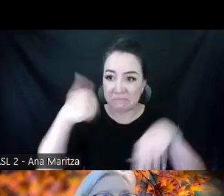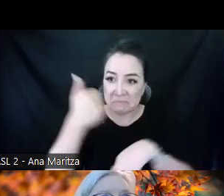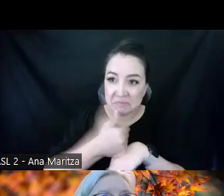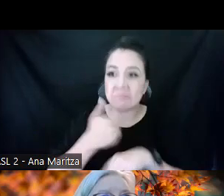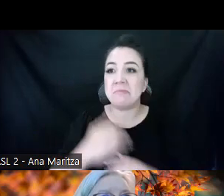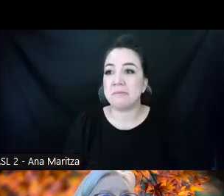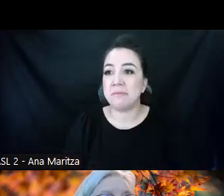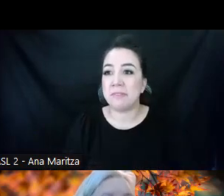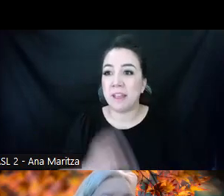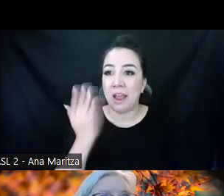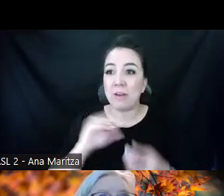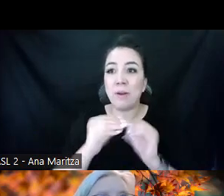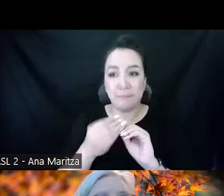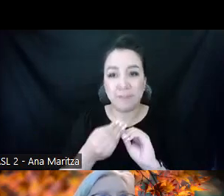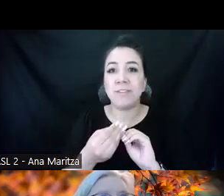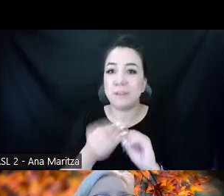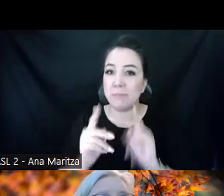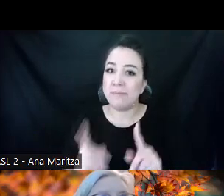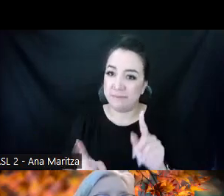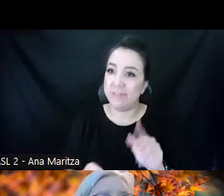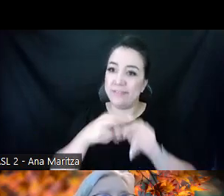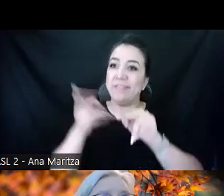Our numbers are going up.